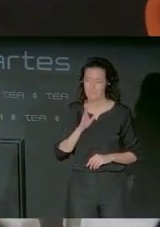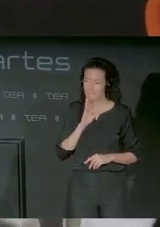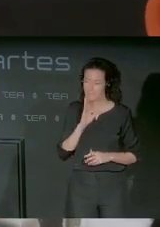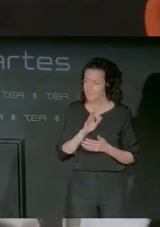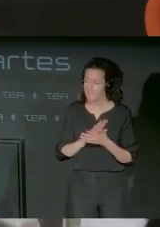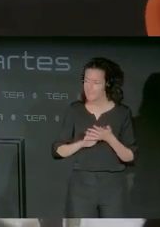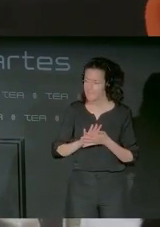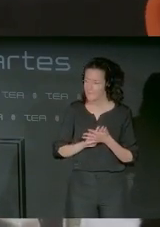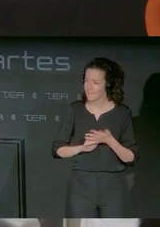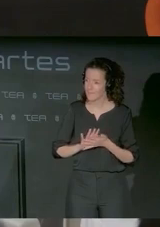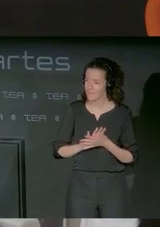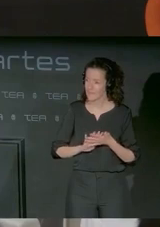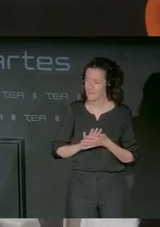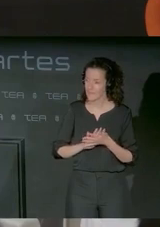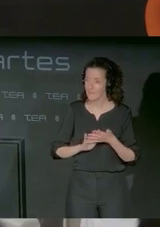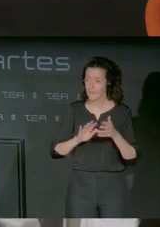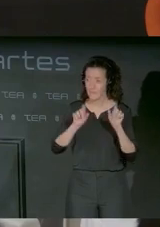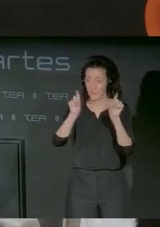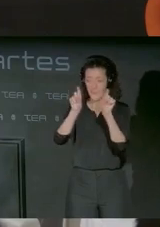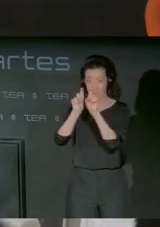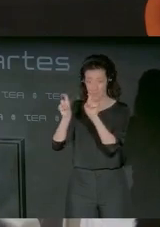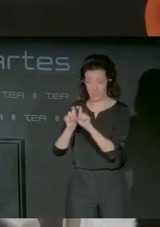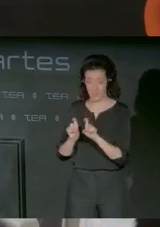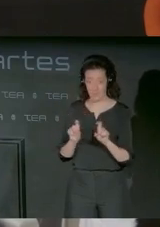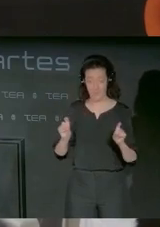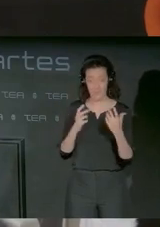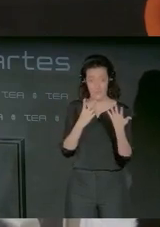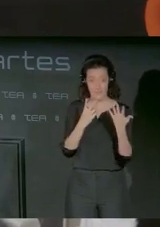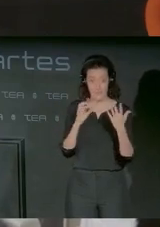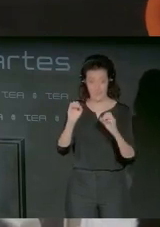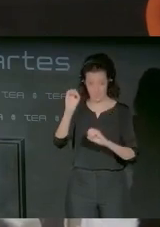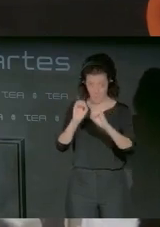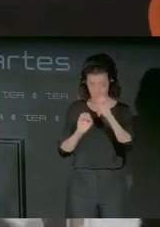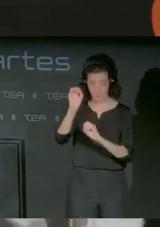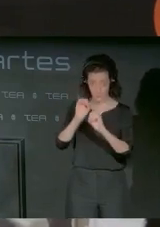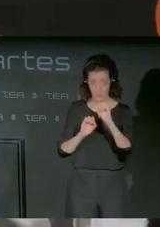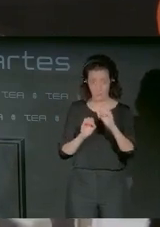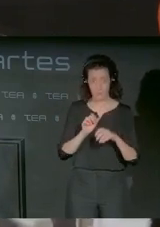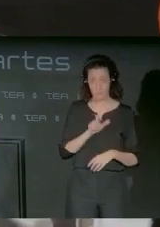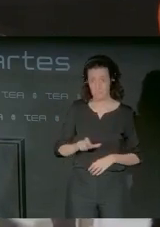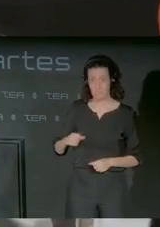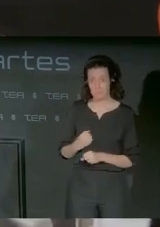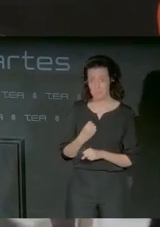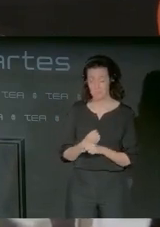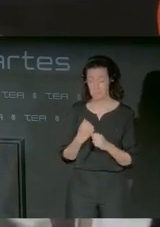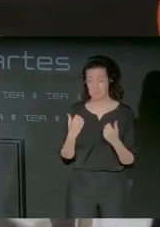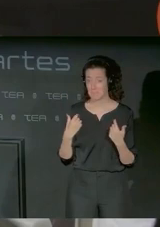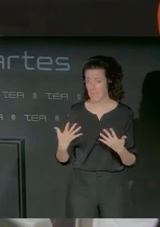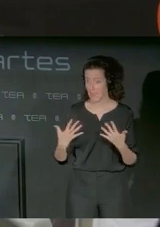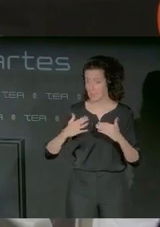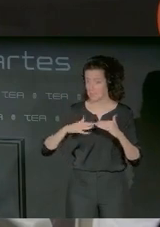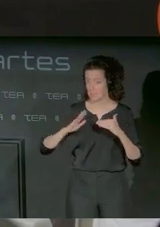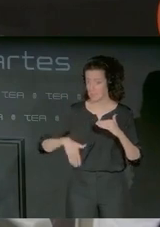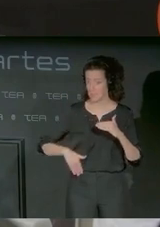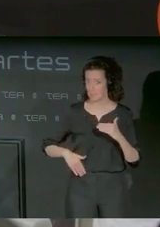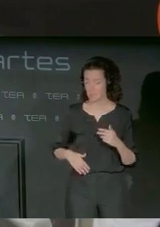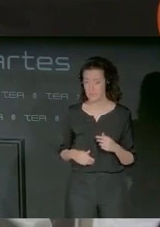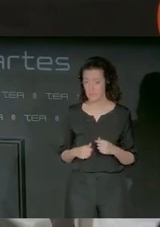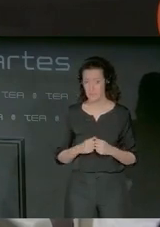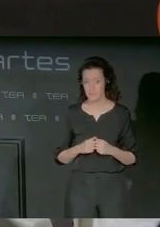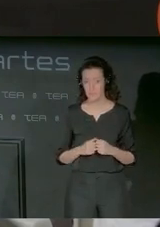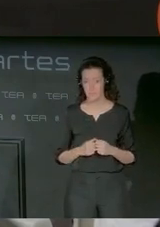that have less than 10 employees and that they're struggling and relying on self-financing. And then as